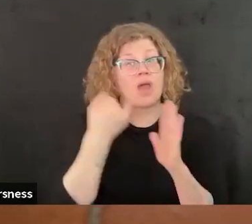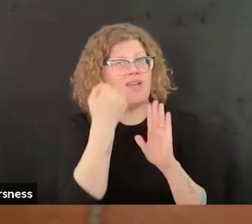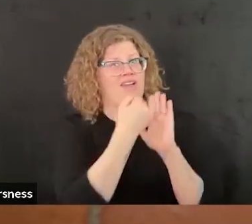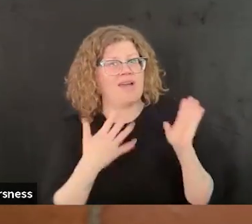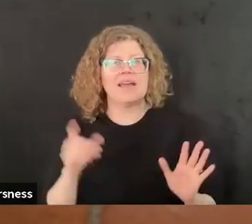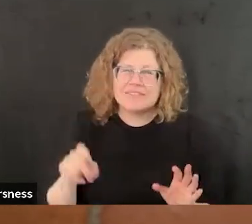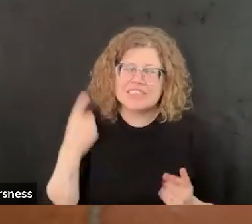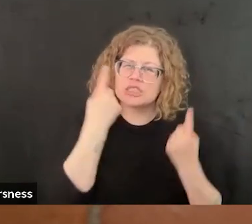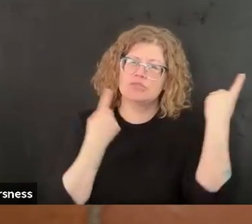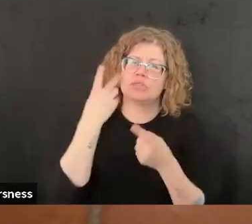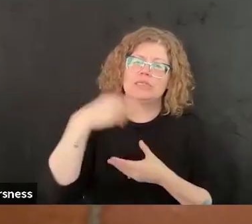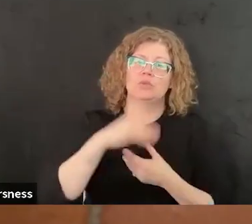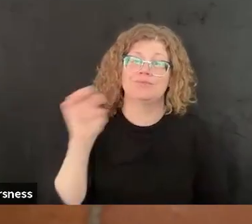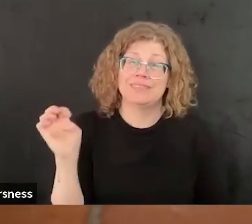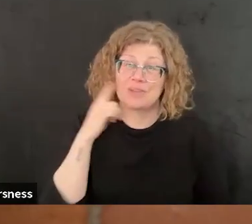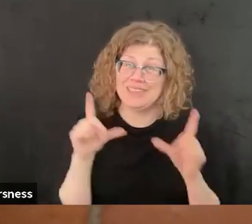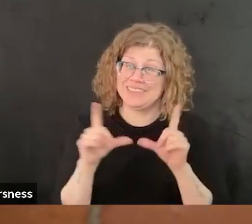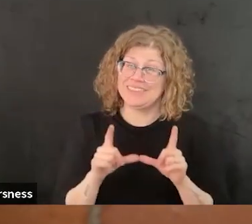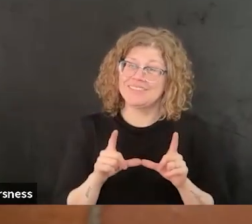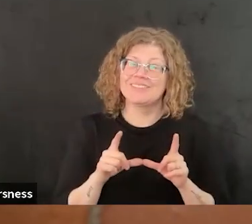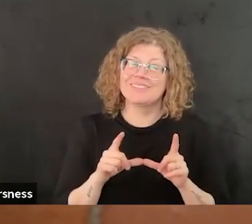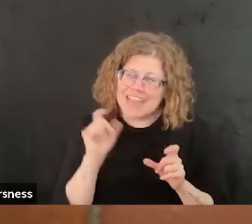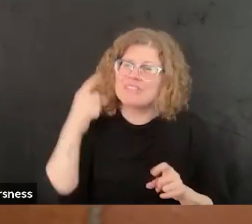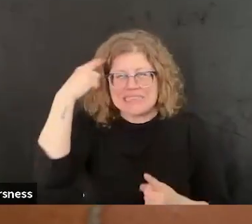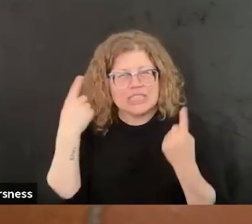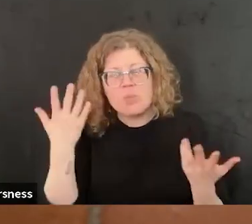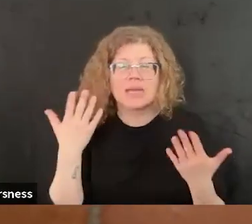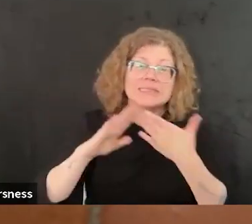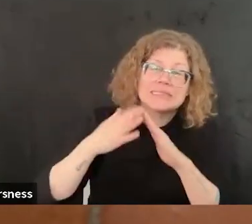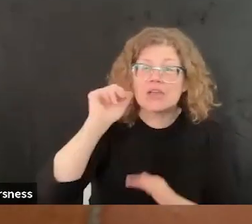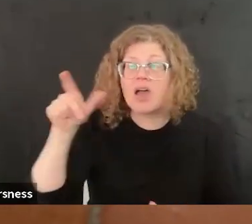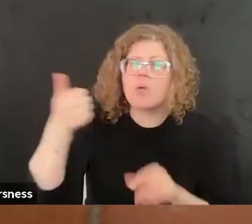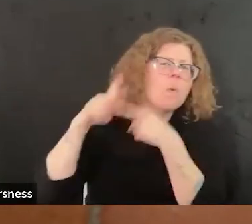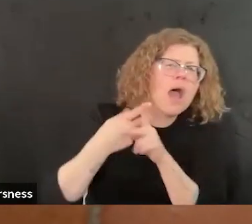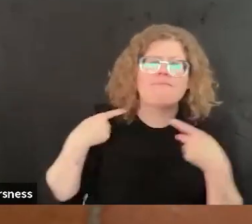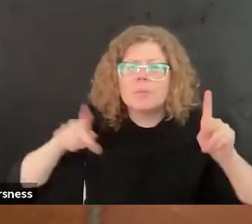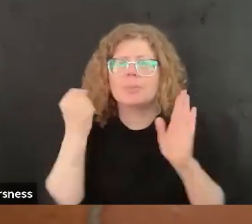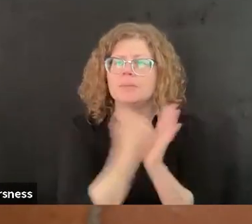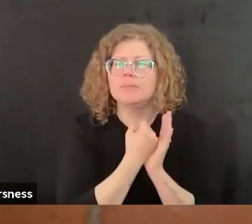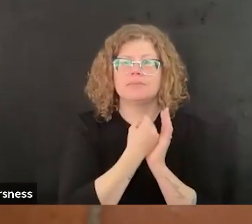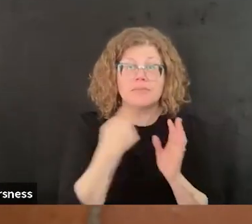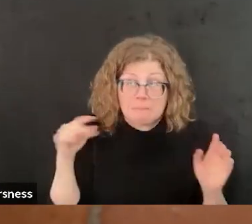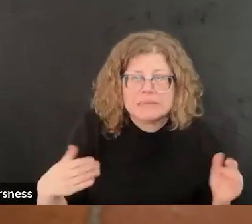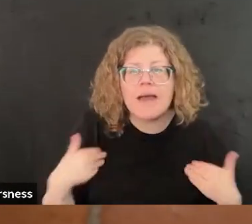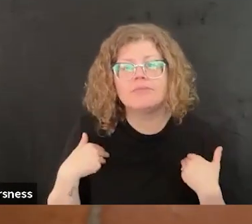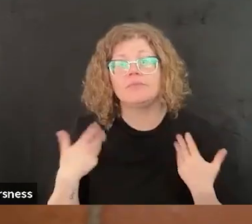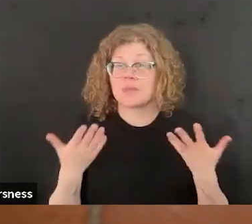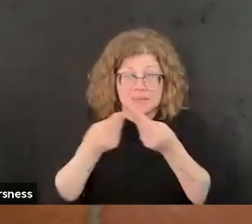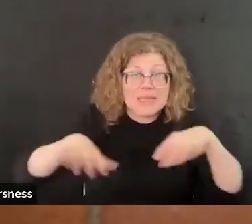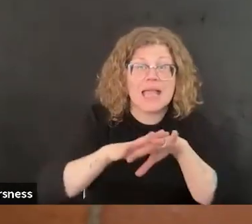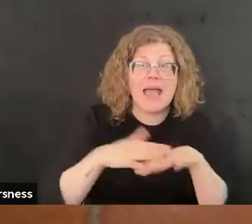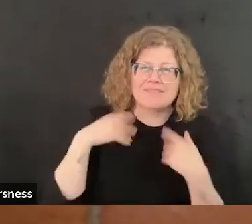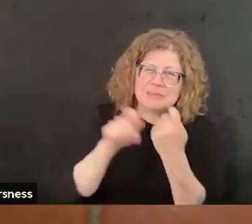you might have to account for those on your own. So ensure that you're aware of what permits you're going to be required to get, what protocols you're going to